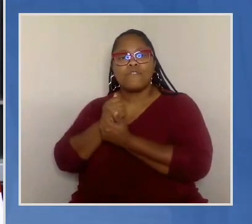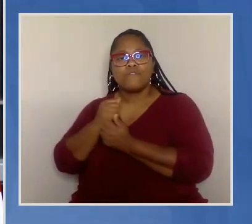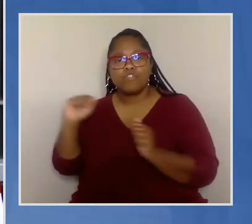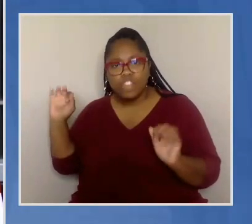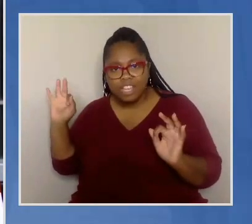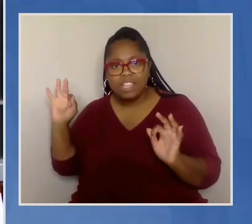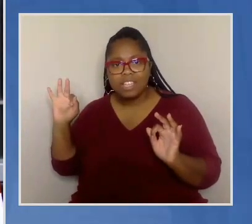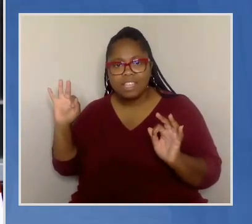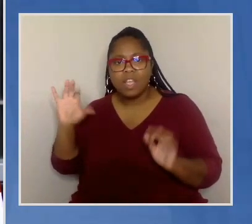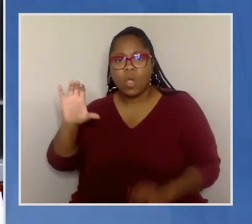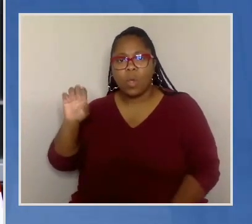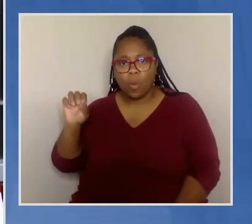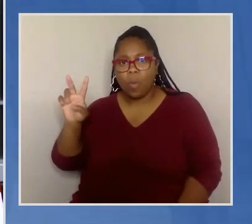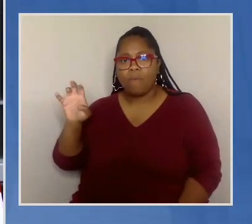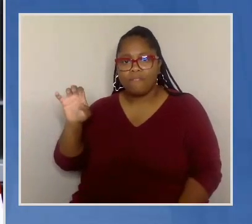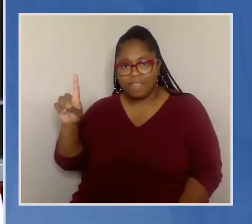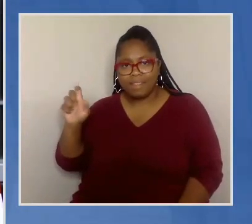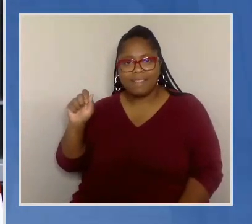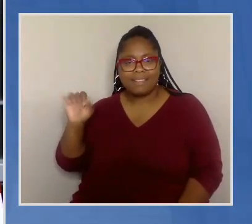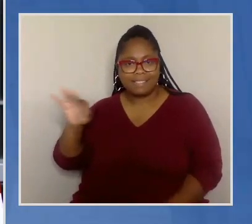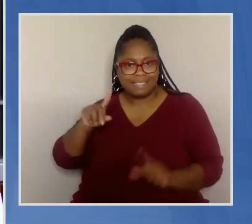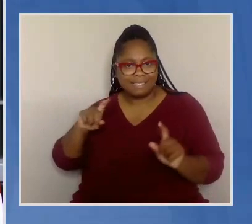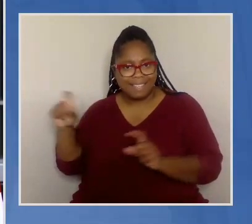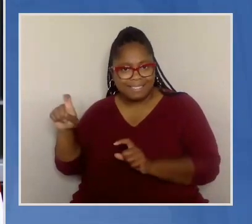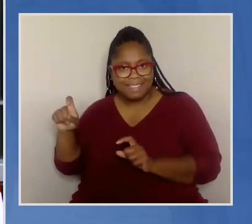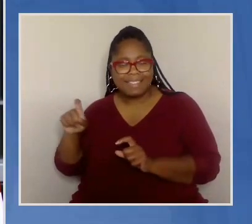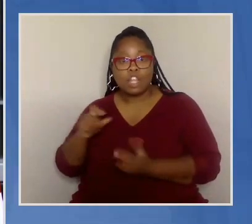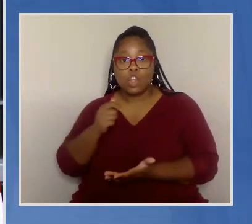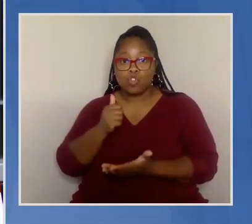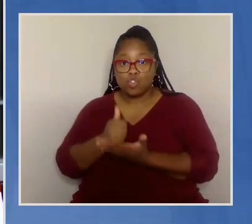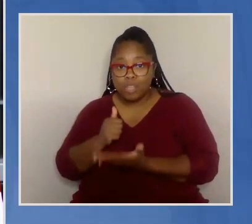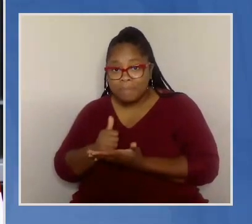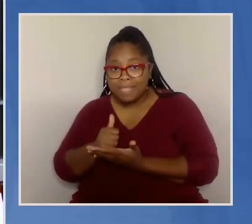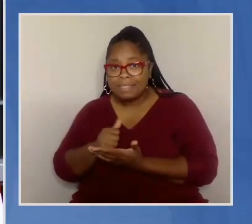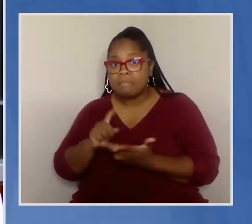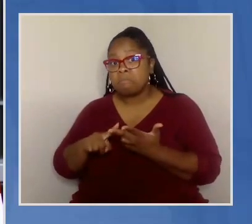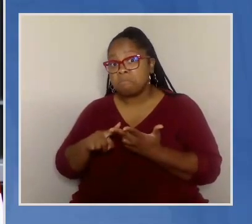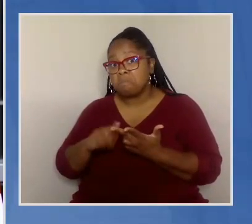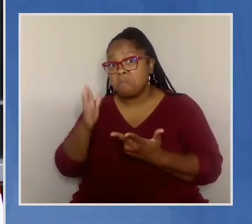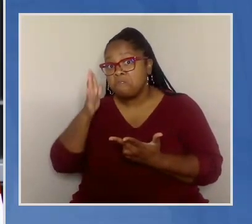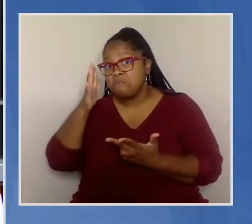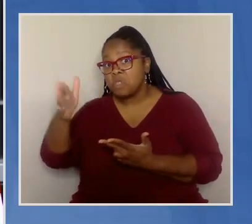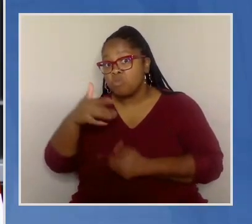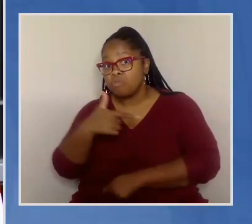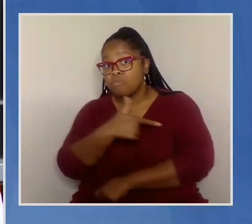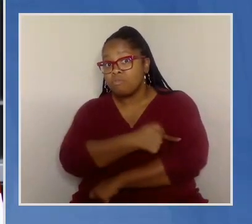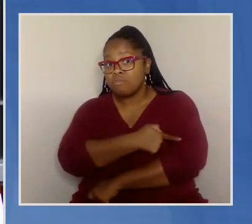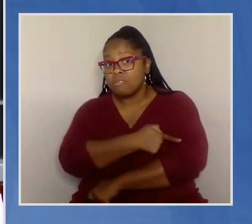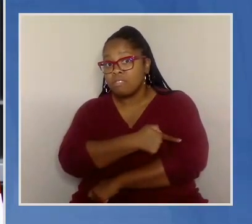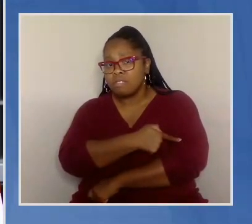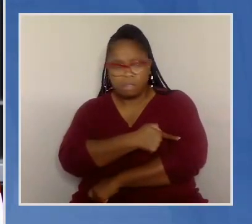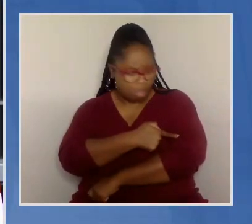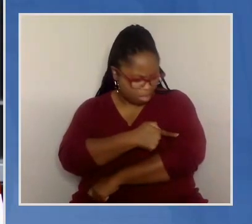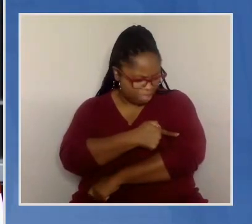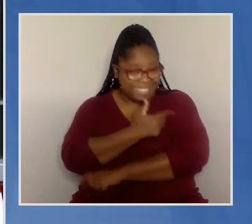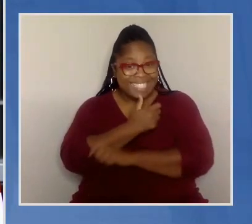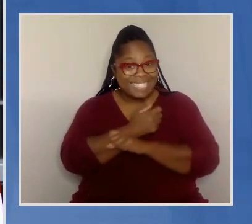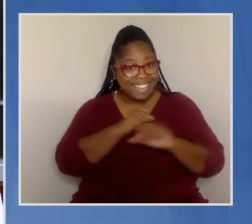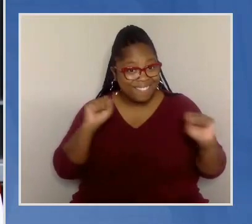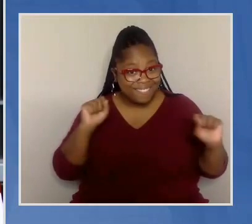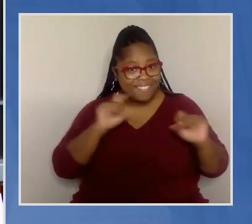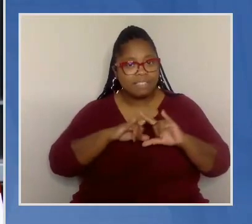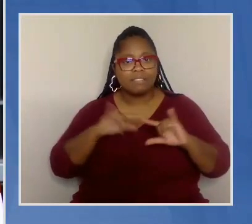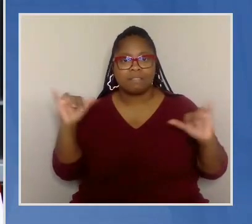free COVID-19 testing, treatments, and a future vaccine that is safe